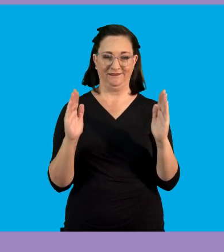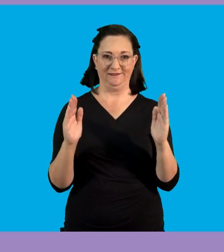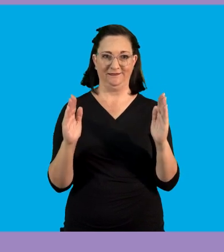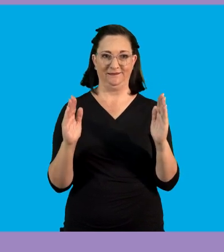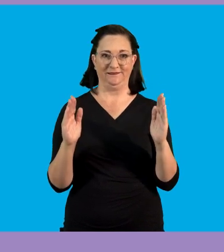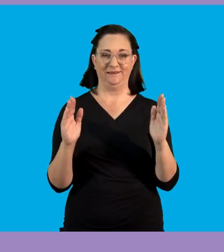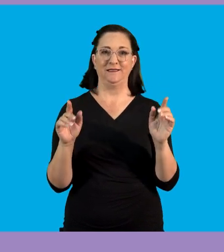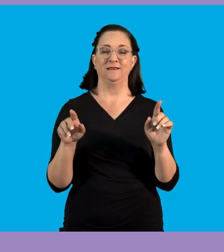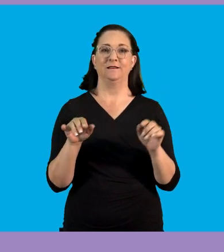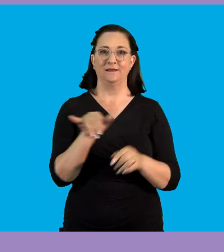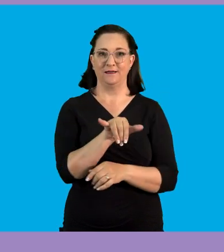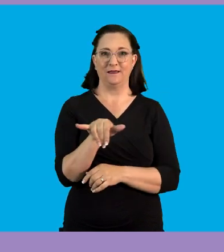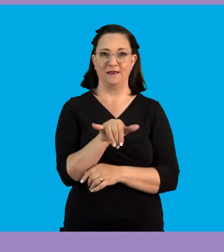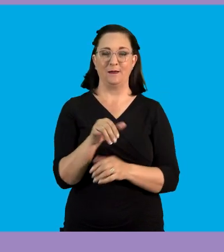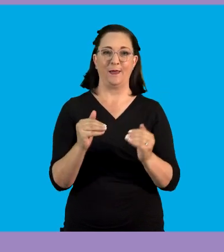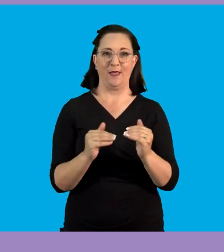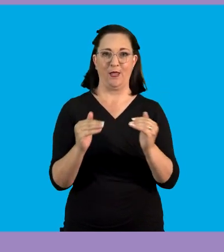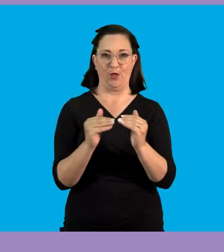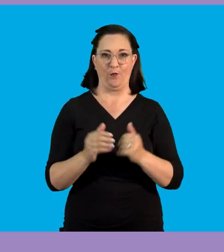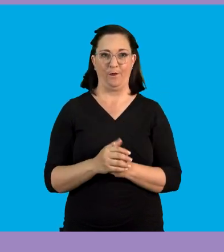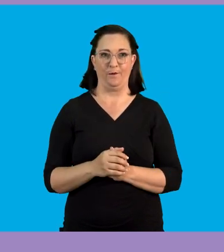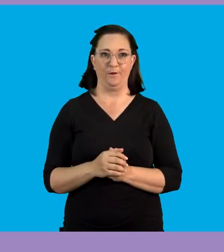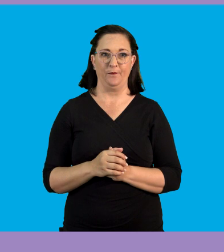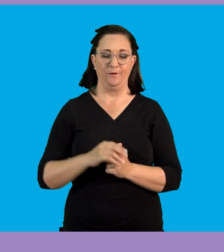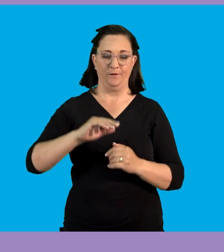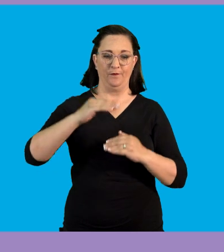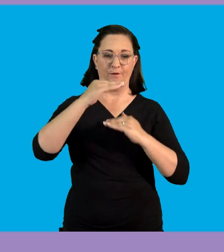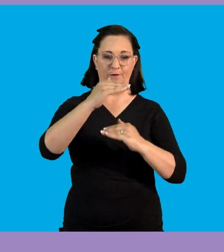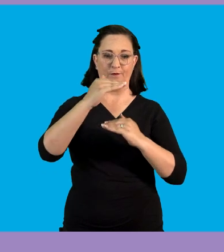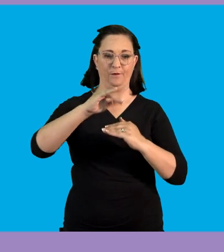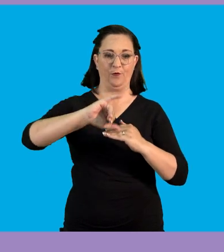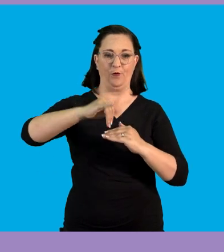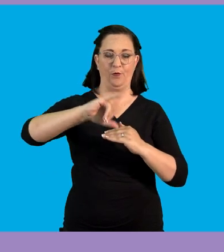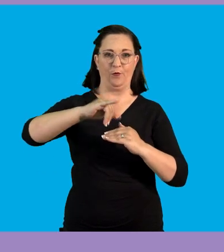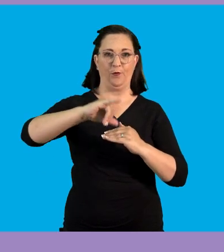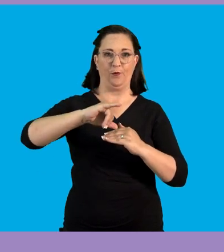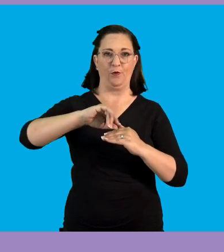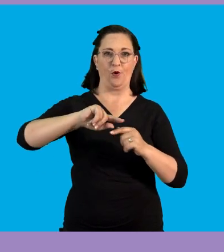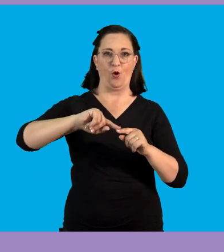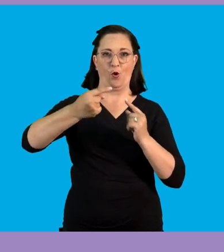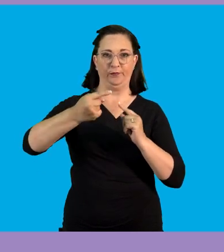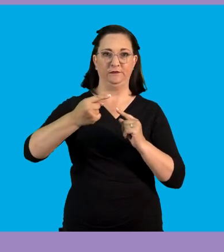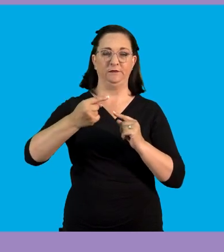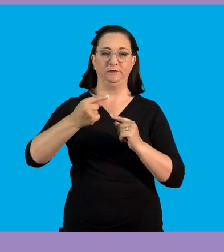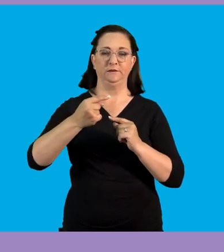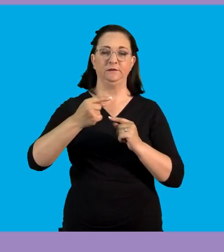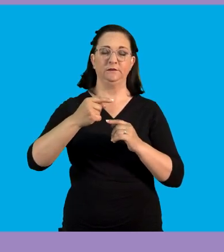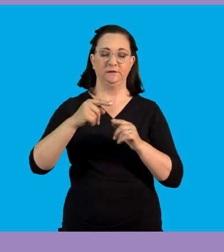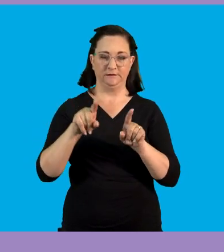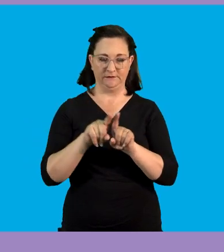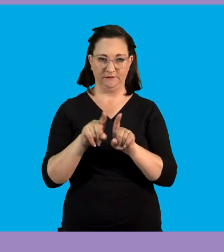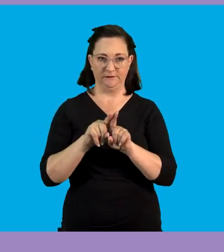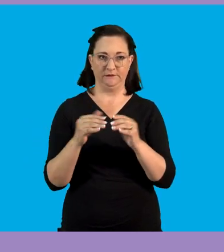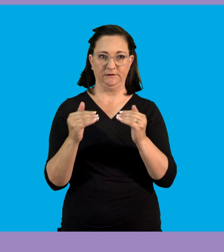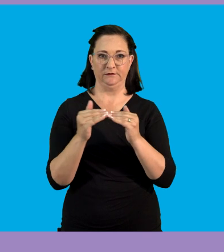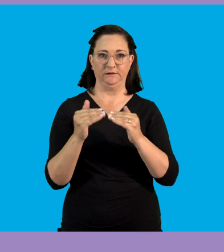sides, and therefore these are the sides that are equal. So the opposite sides are equal. Look at the other one. You have 3